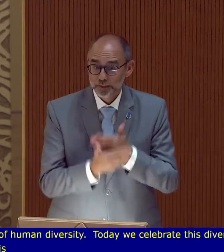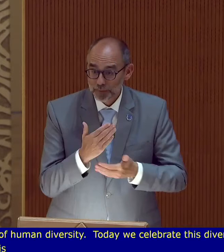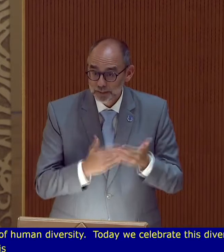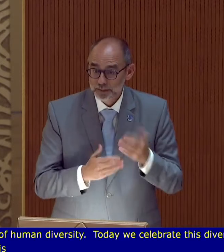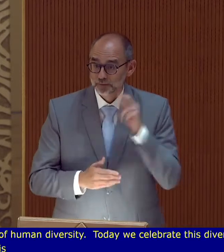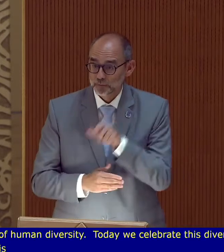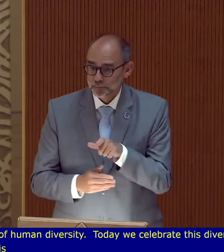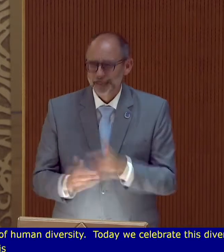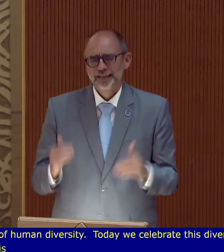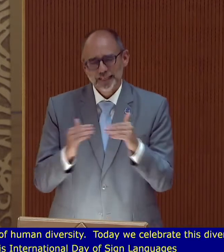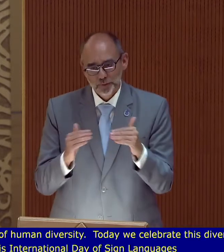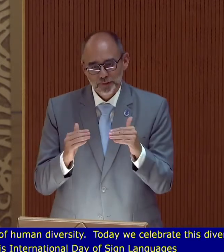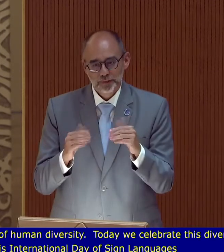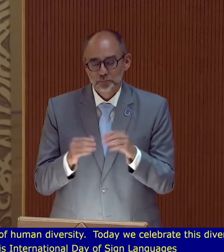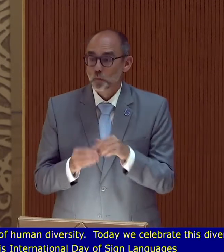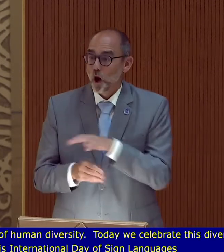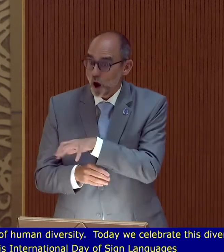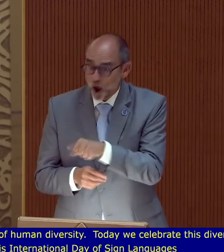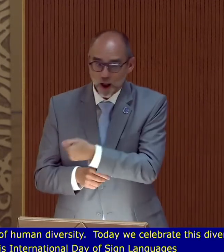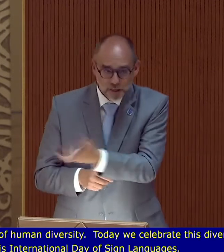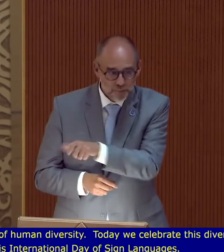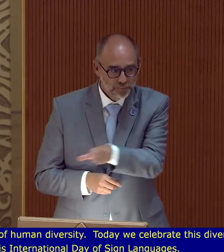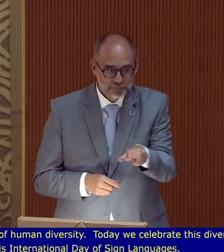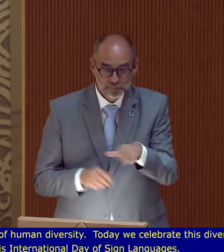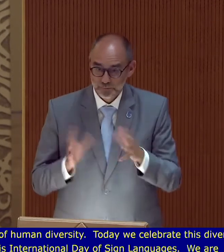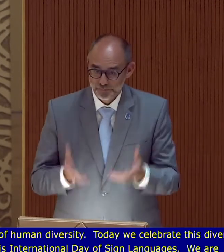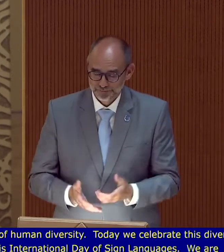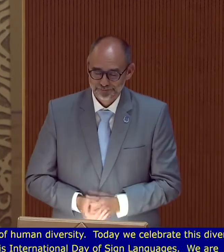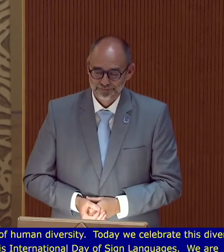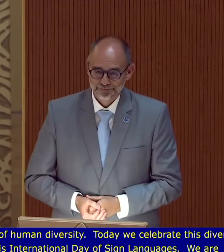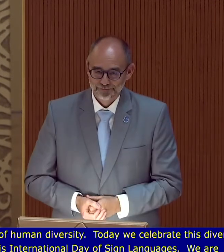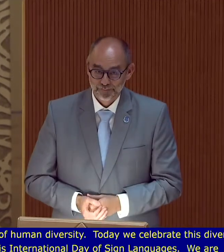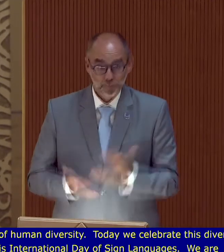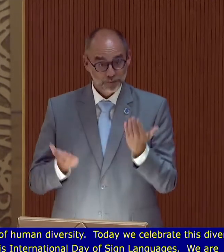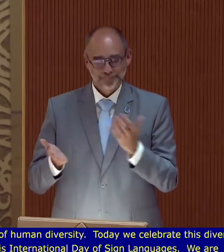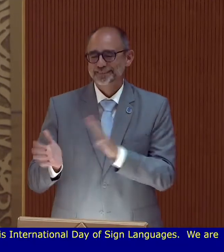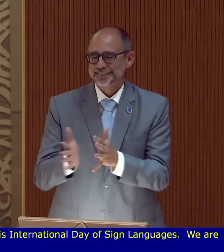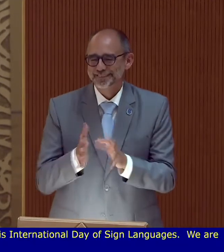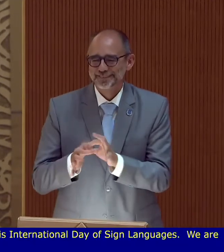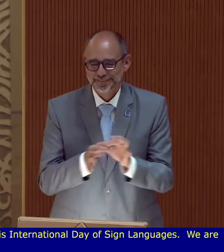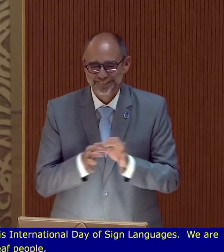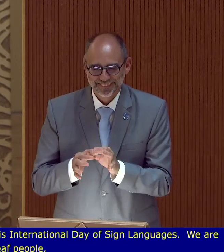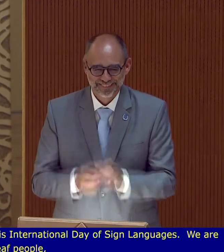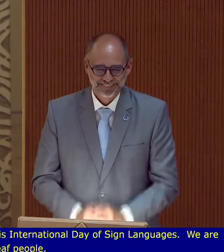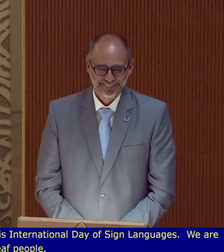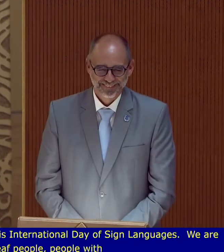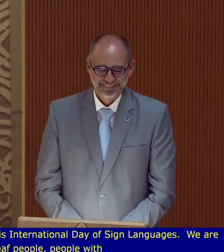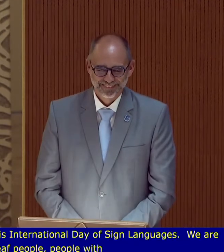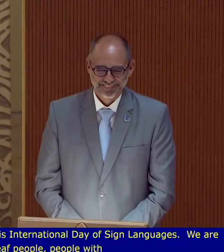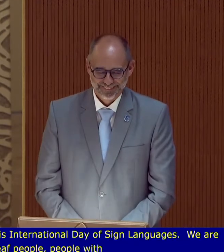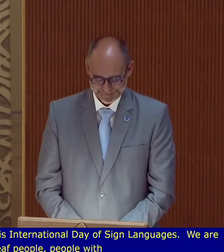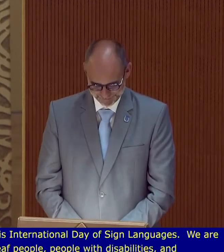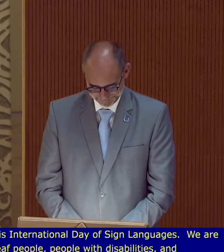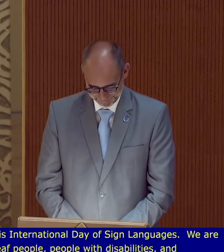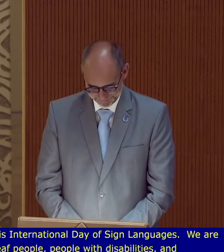We are equal, deaf people, people with disabilities, and every other person around the world. Sign